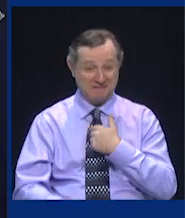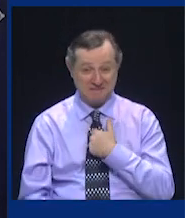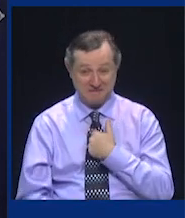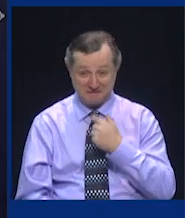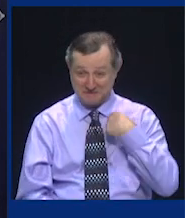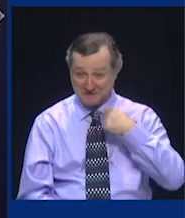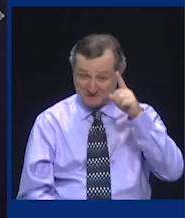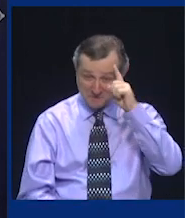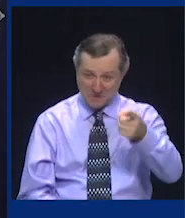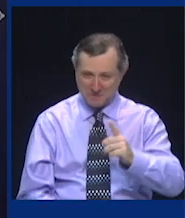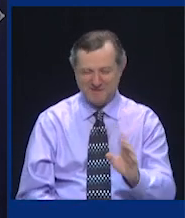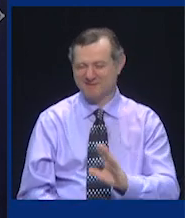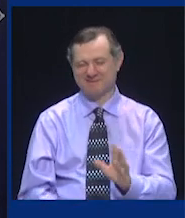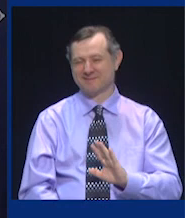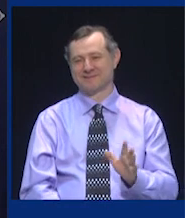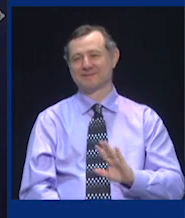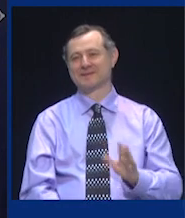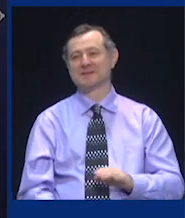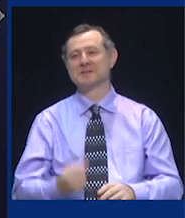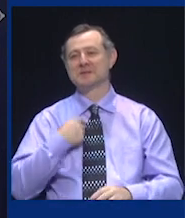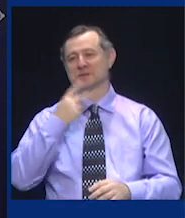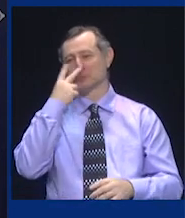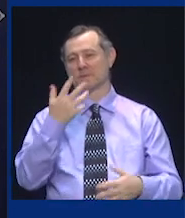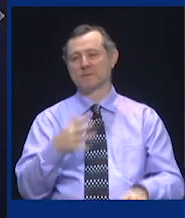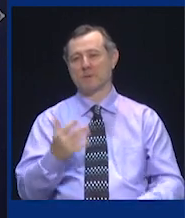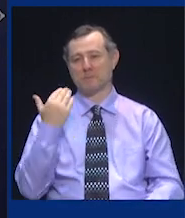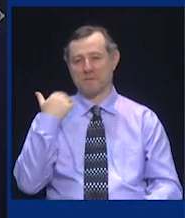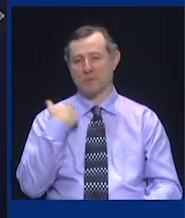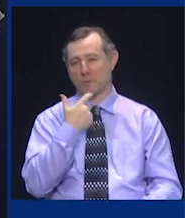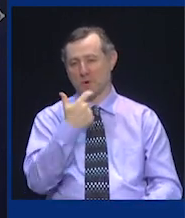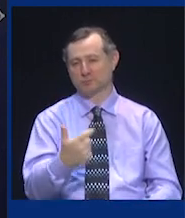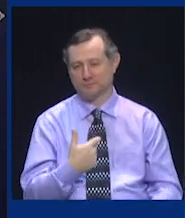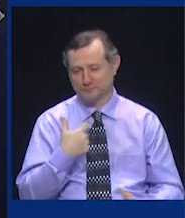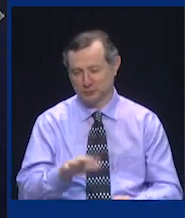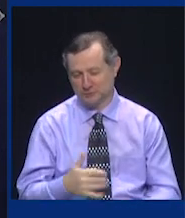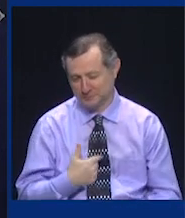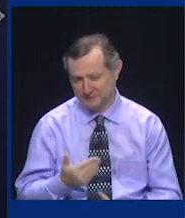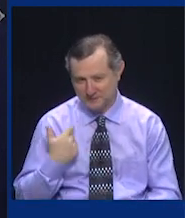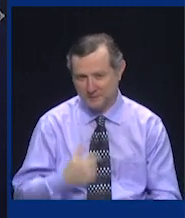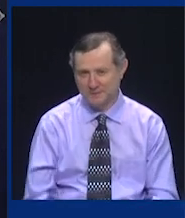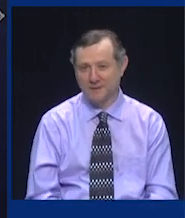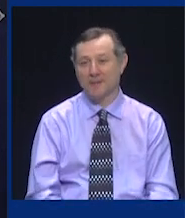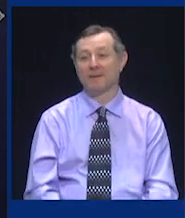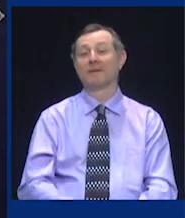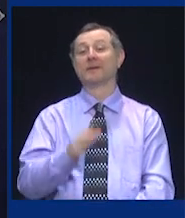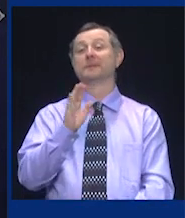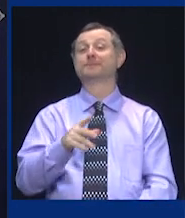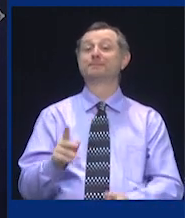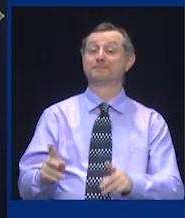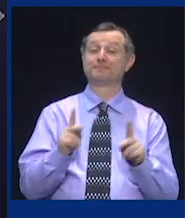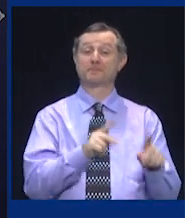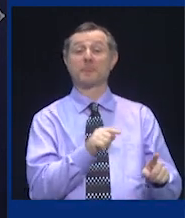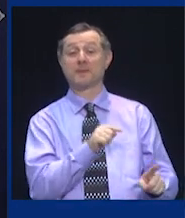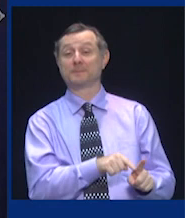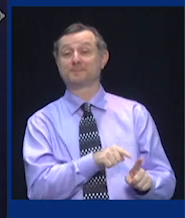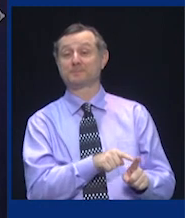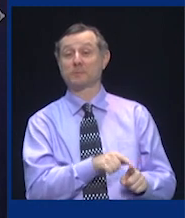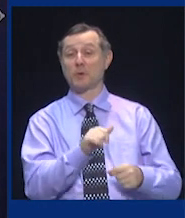brilliant analysis of the plot. I saw the movie. We have seen the COVID